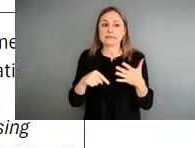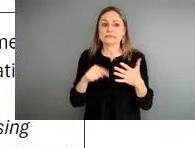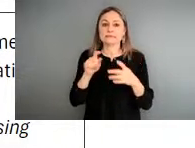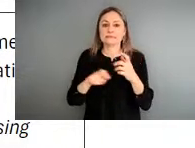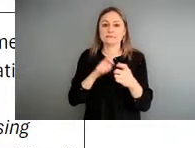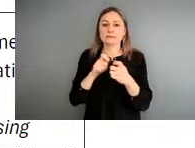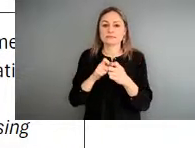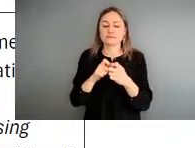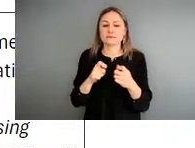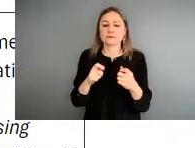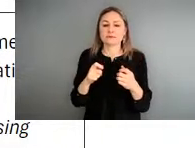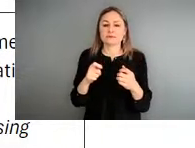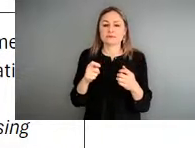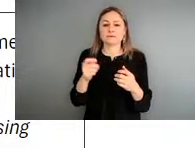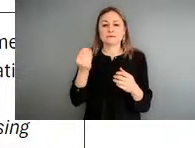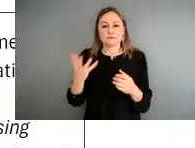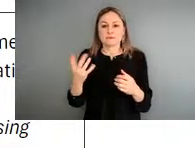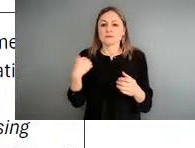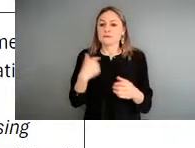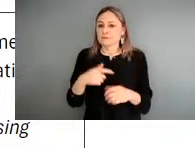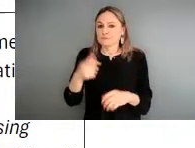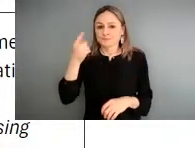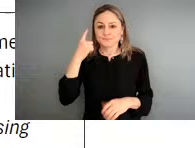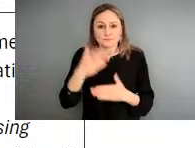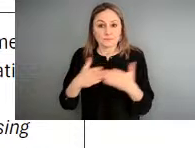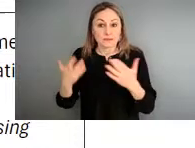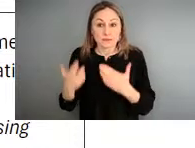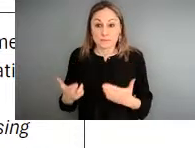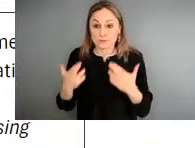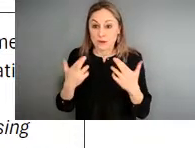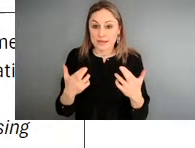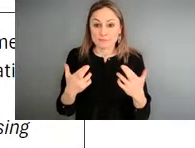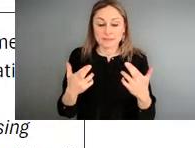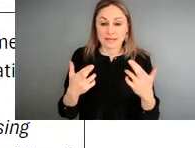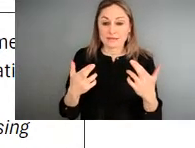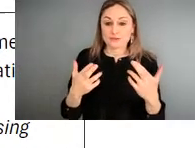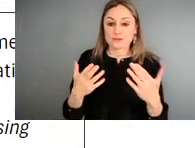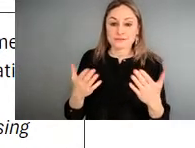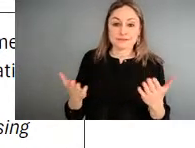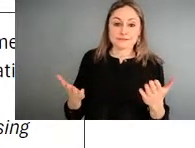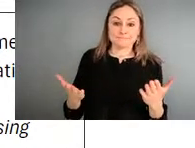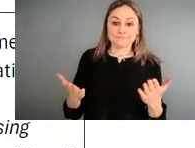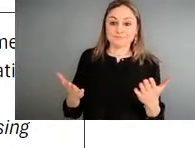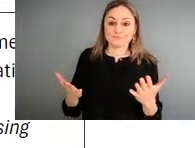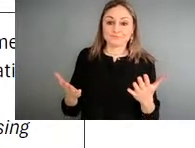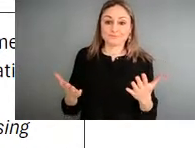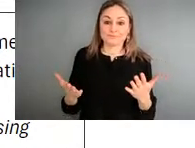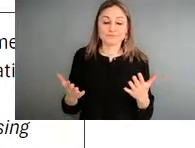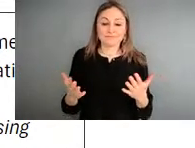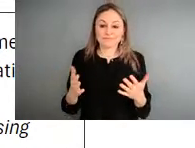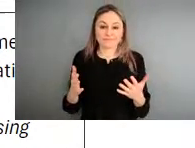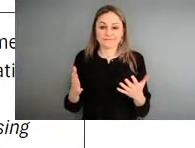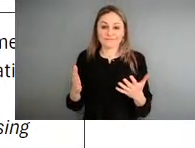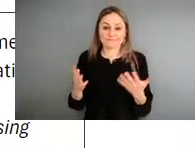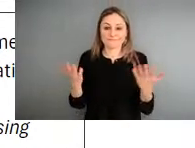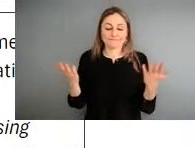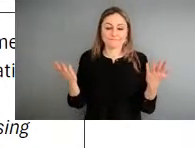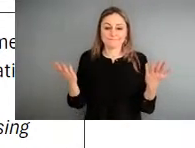just want to note that we understand that some of the recommendations that you put forward are going to fall outside of